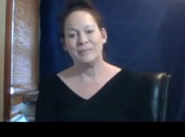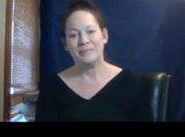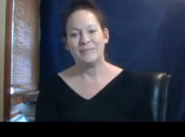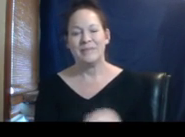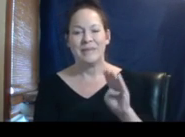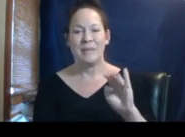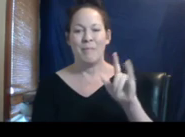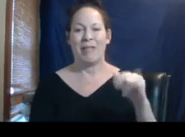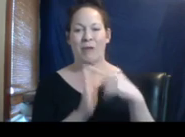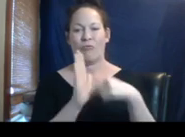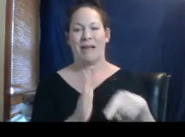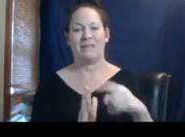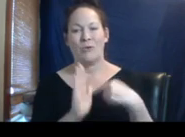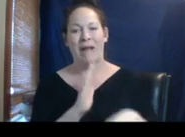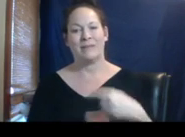Thanks, Billy.